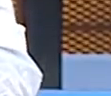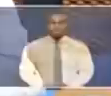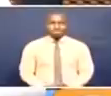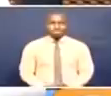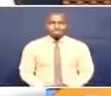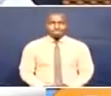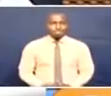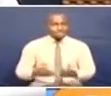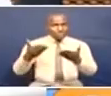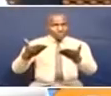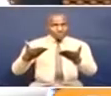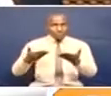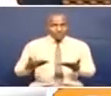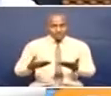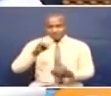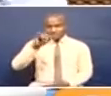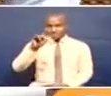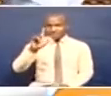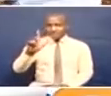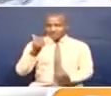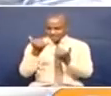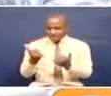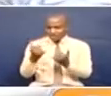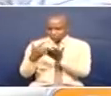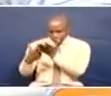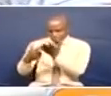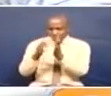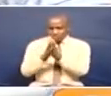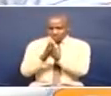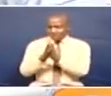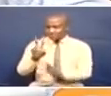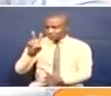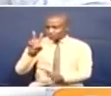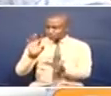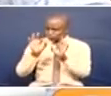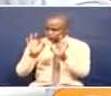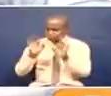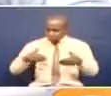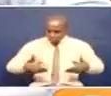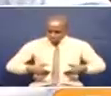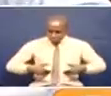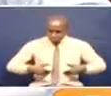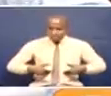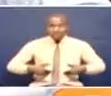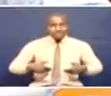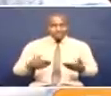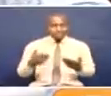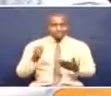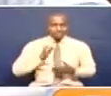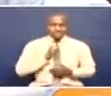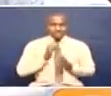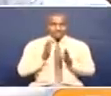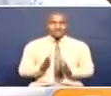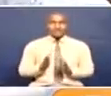right, welcome back to Jeff Grenange Live, the part you love the most. We're on the bench with two young, smart, ambitious, if you will, senators. They're